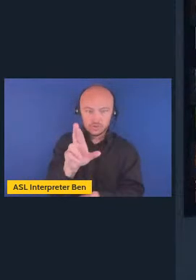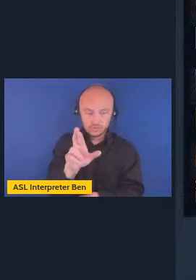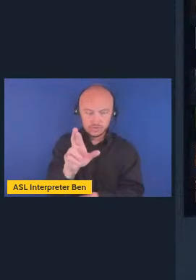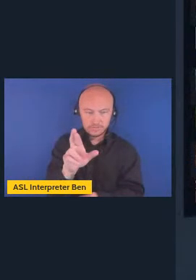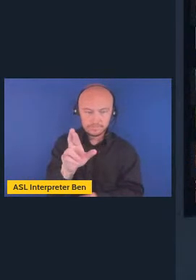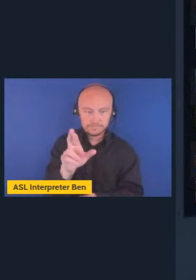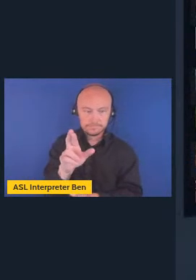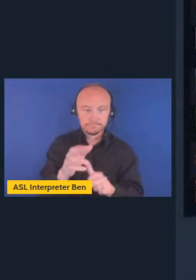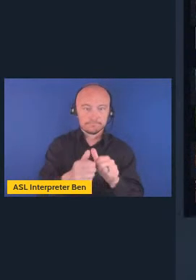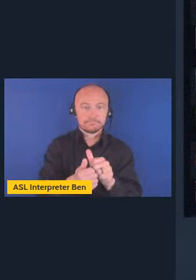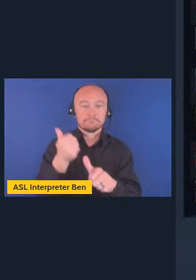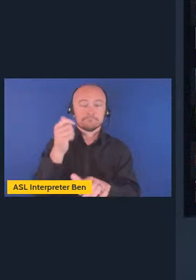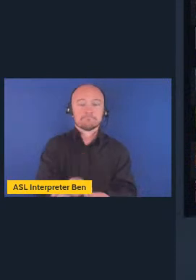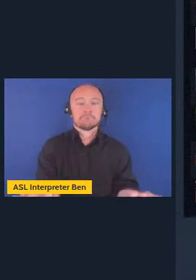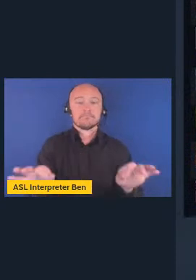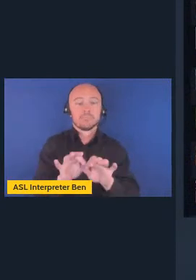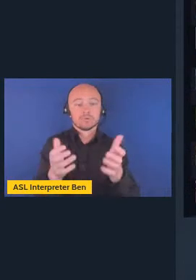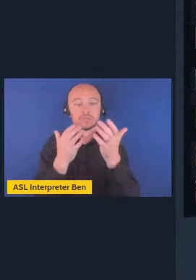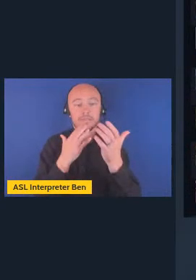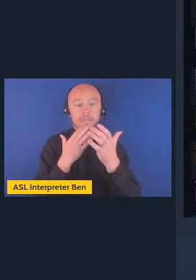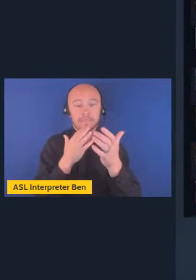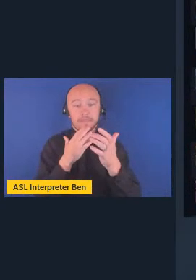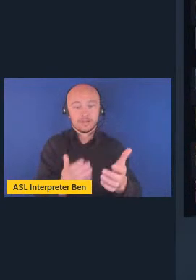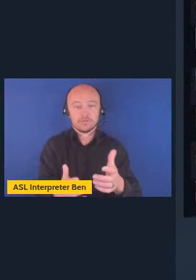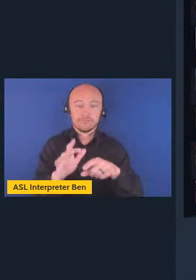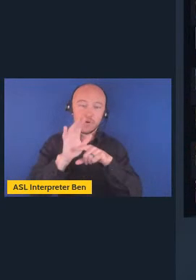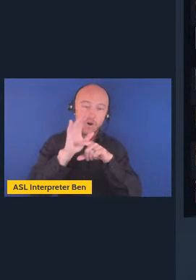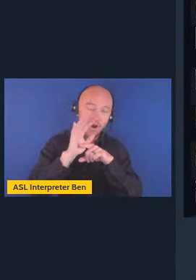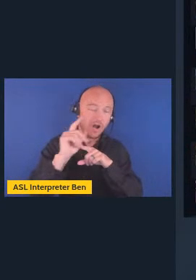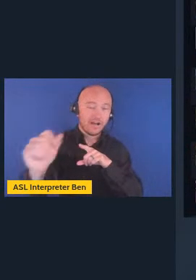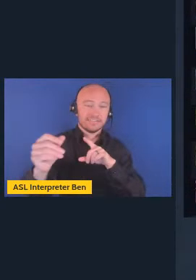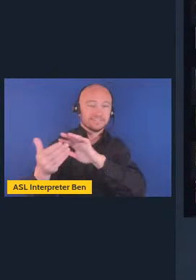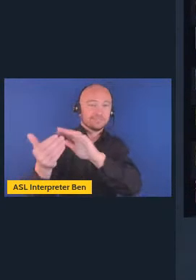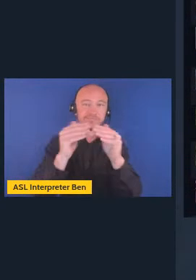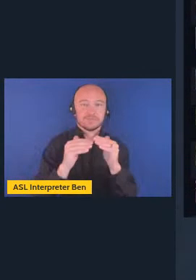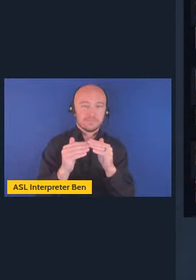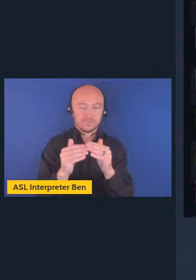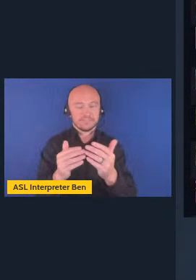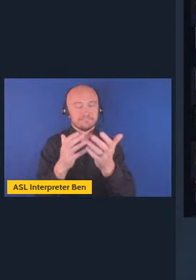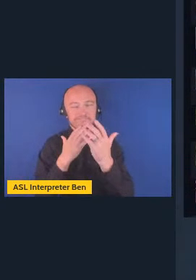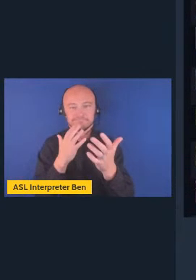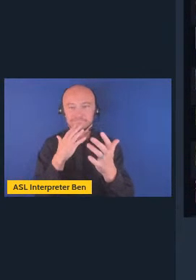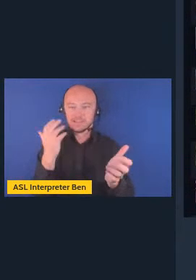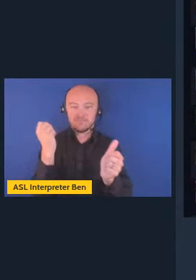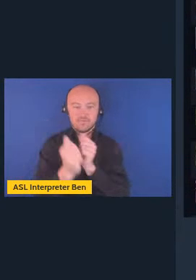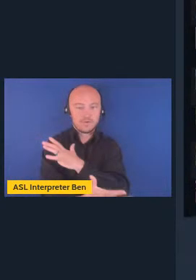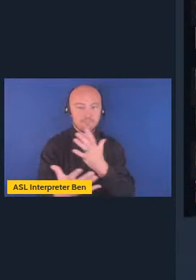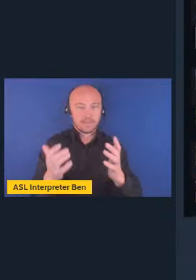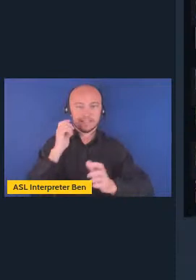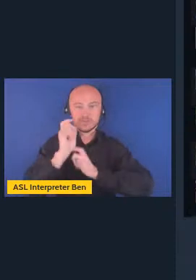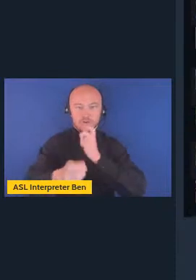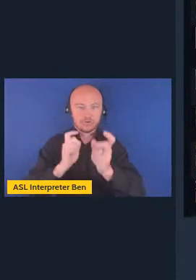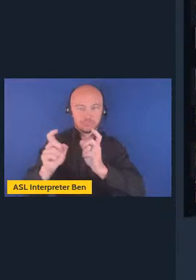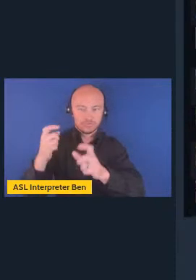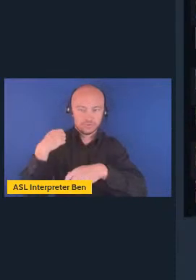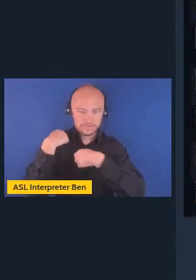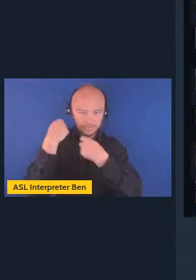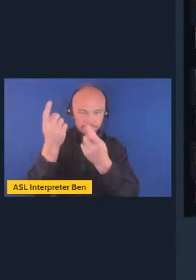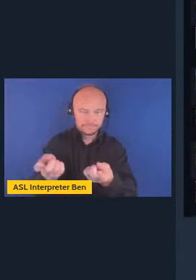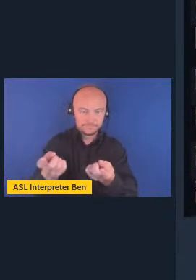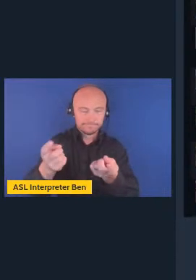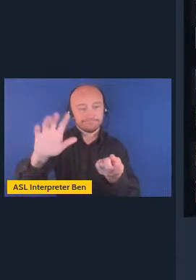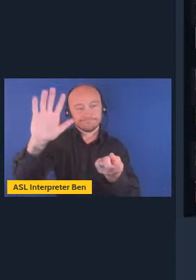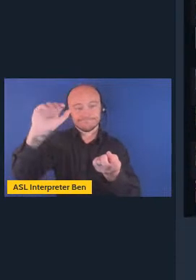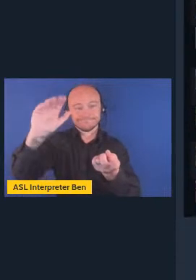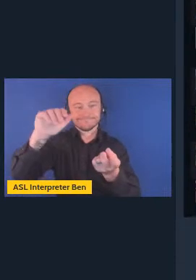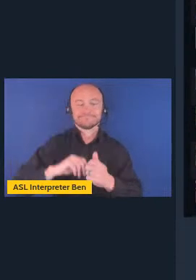But most importantly, thank you for being an awesome community, and thank you for all the amazing contributions you have made. Bye!